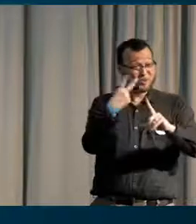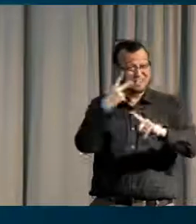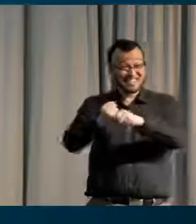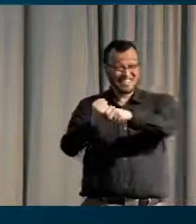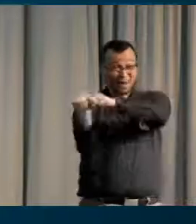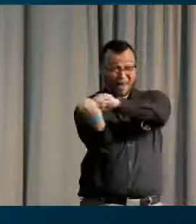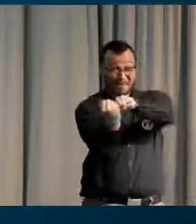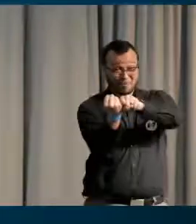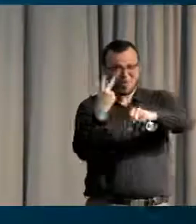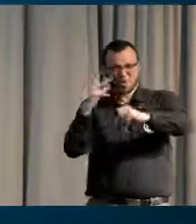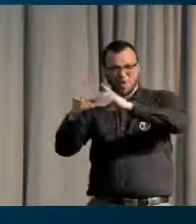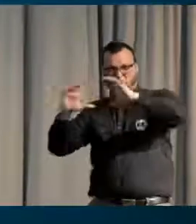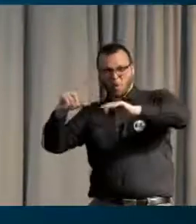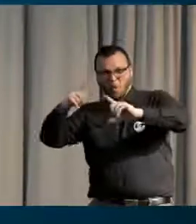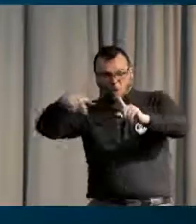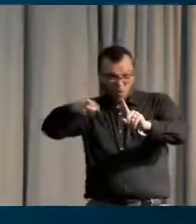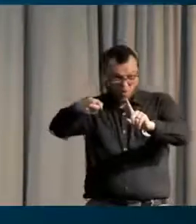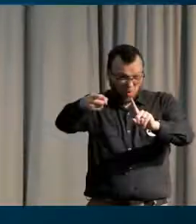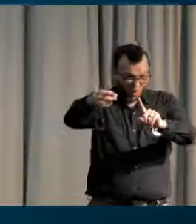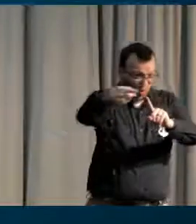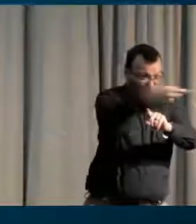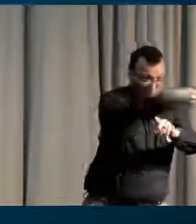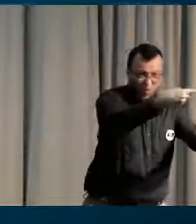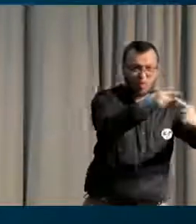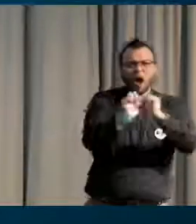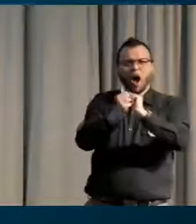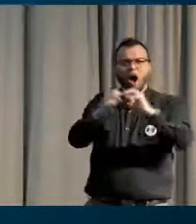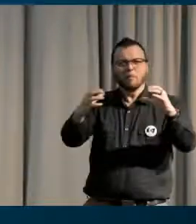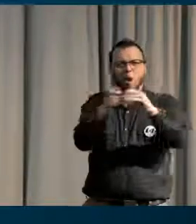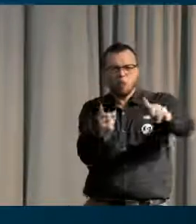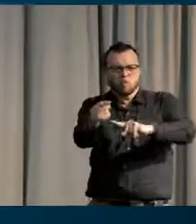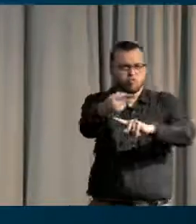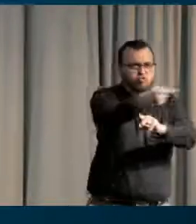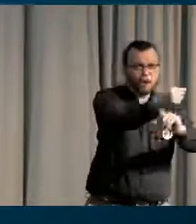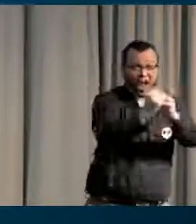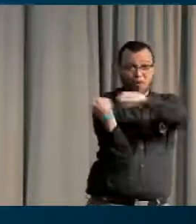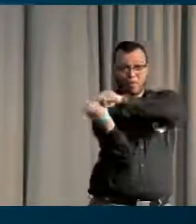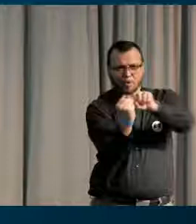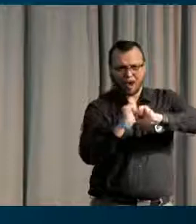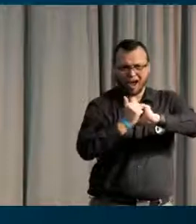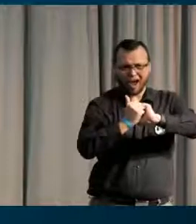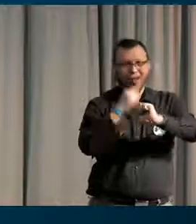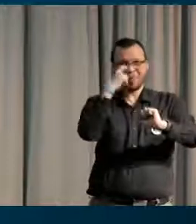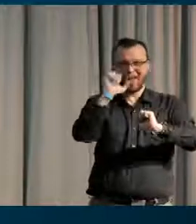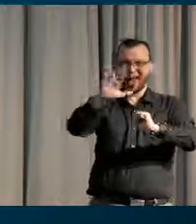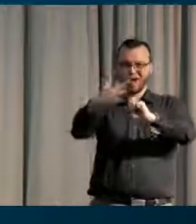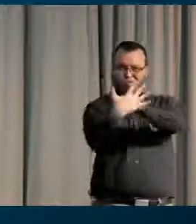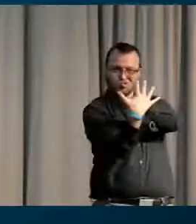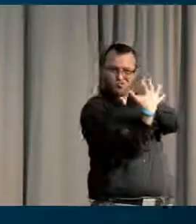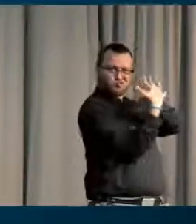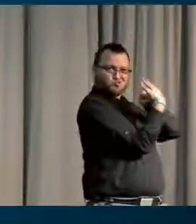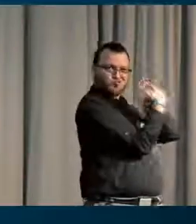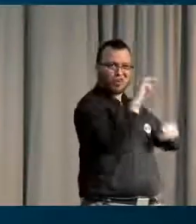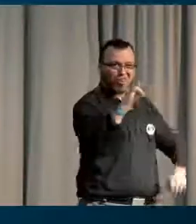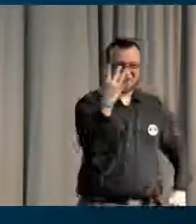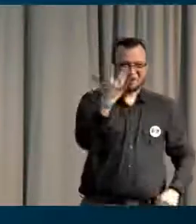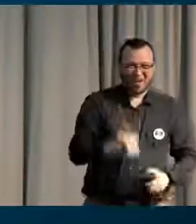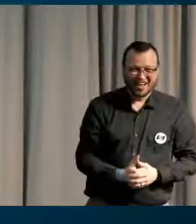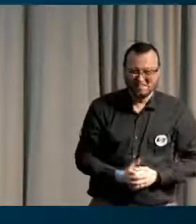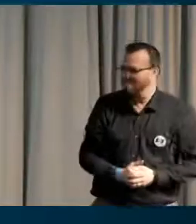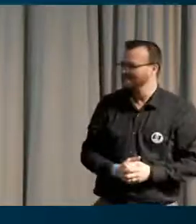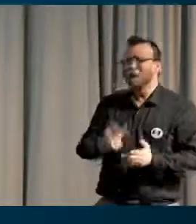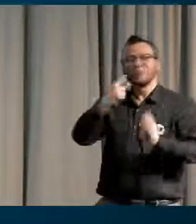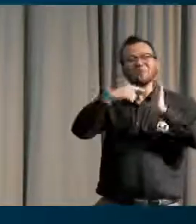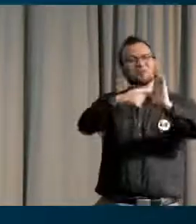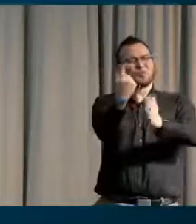see in baseball or softball, that's impacted by the airflow moving around that ball. So I want to demonstrate one last thing